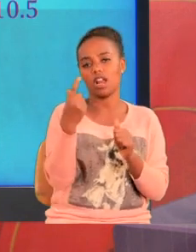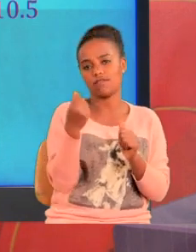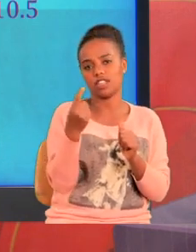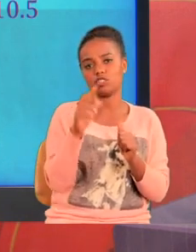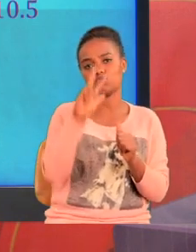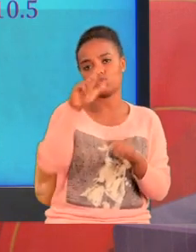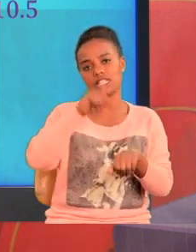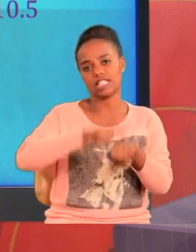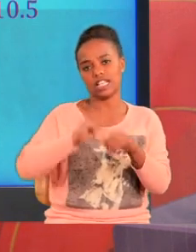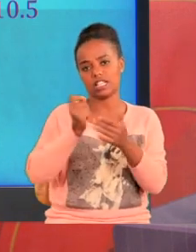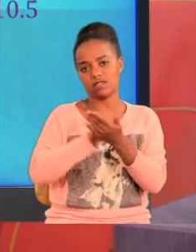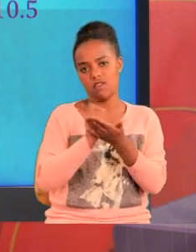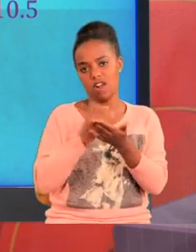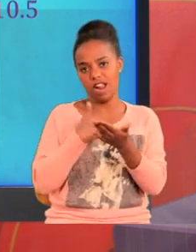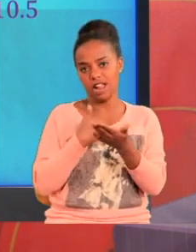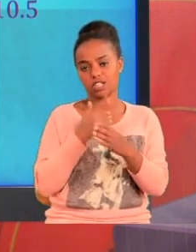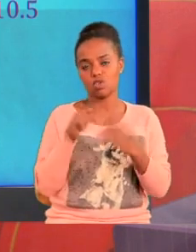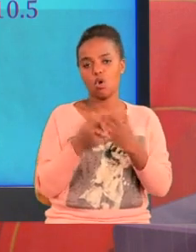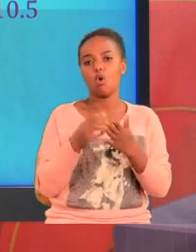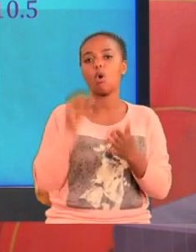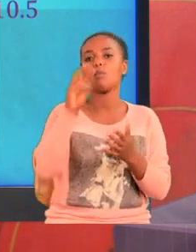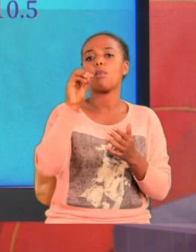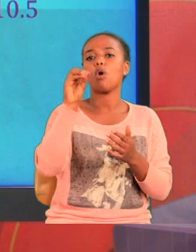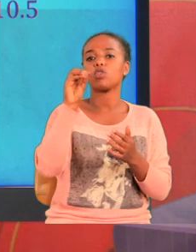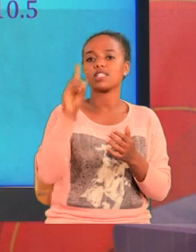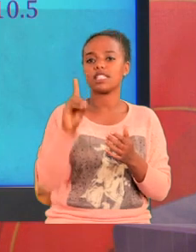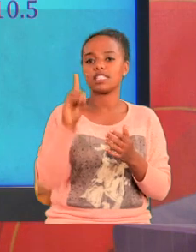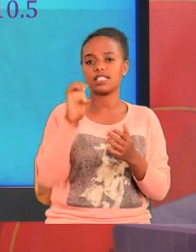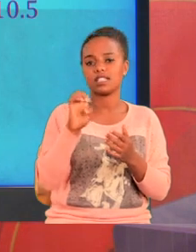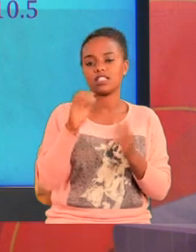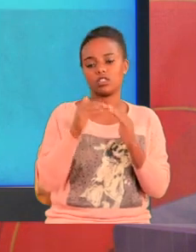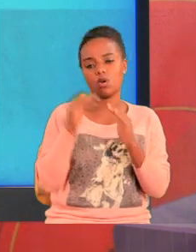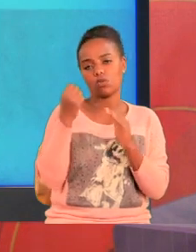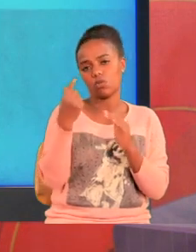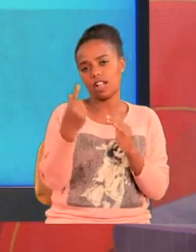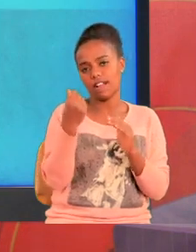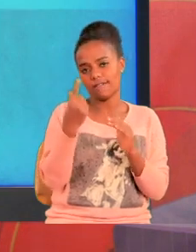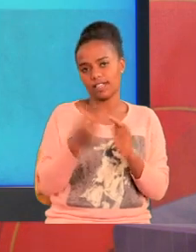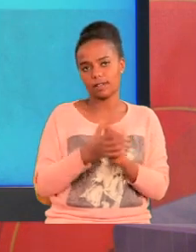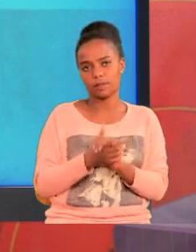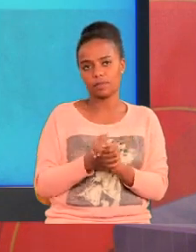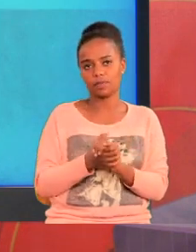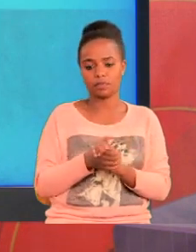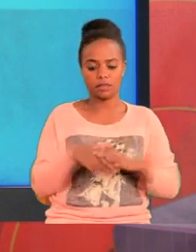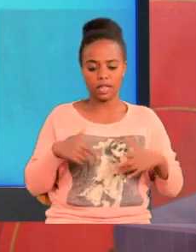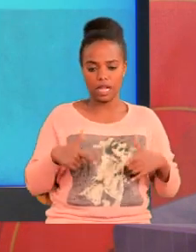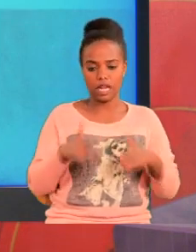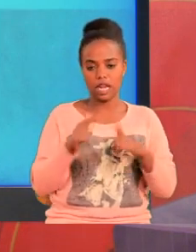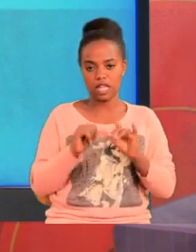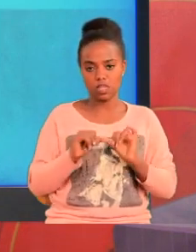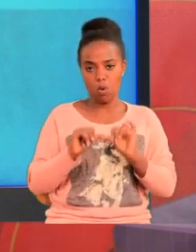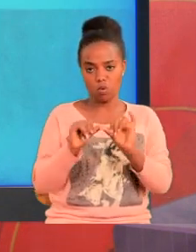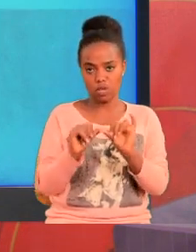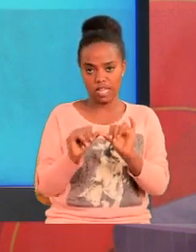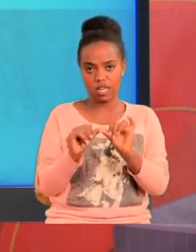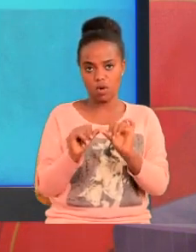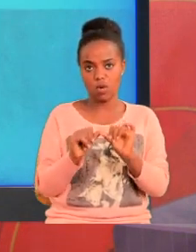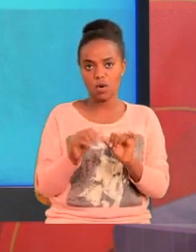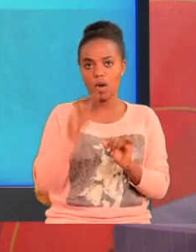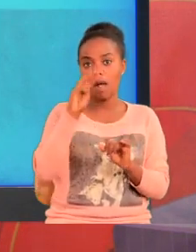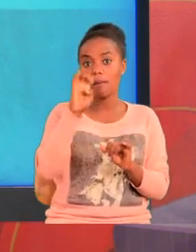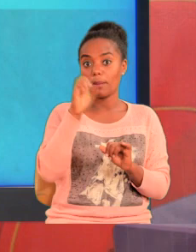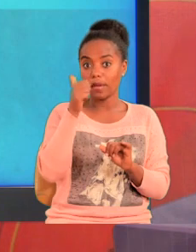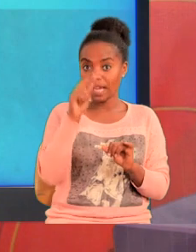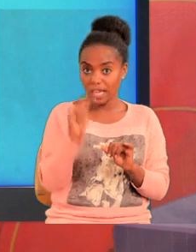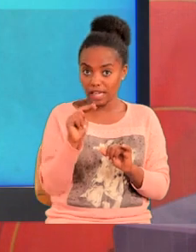times. Therefore, the mode is 11. Now let's continue. Let's see the mean,